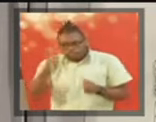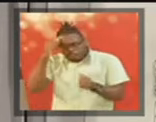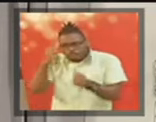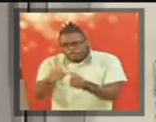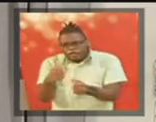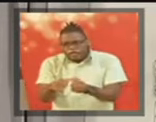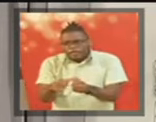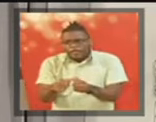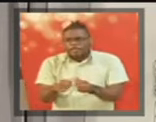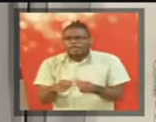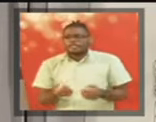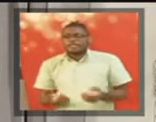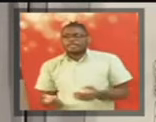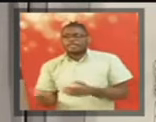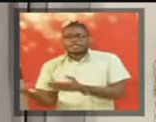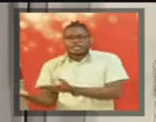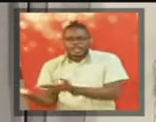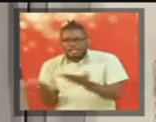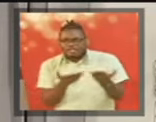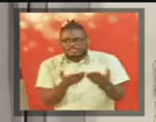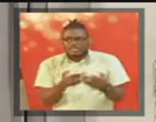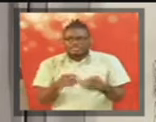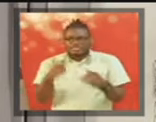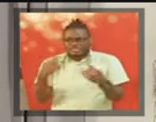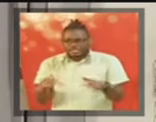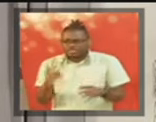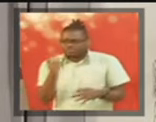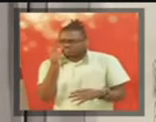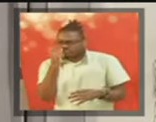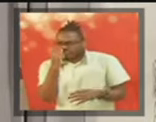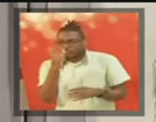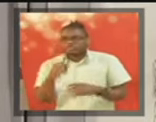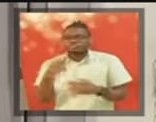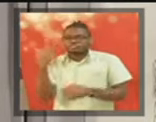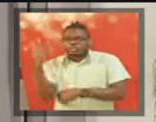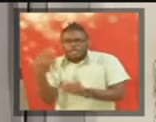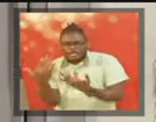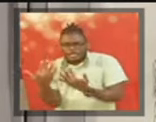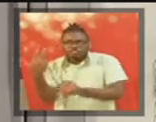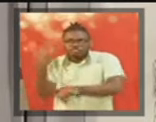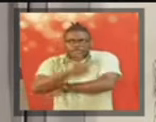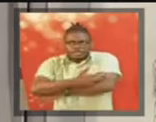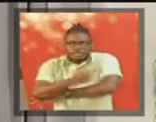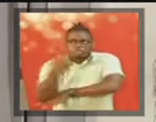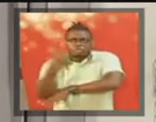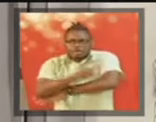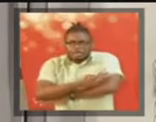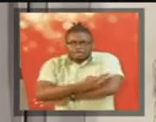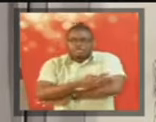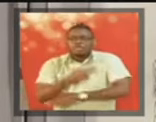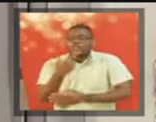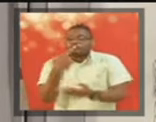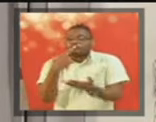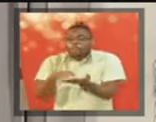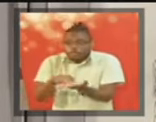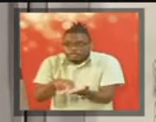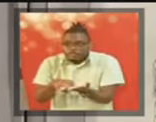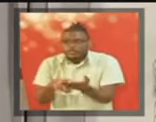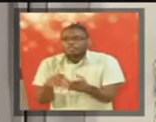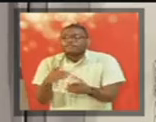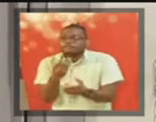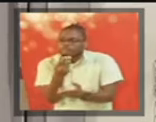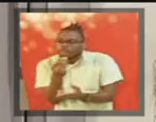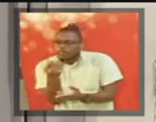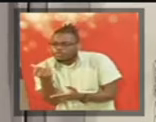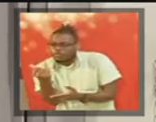reporting the positives. So it's getting more real time, and we're actually seeing that decrease over the last few days. So you are correct in making